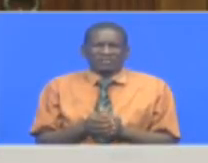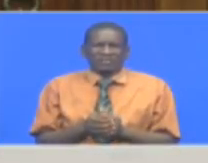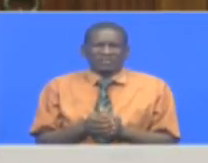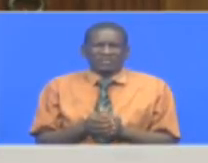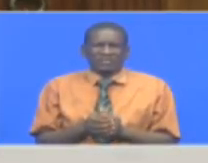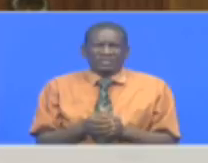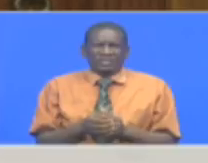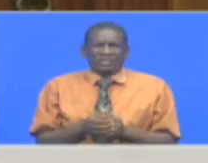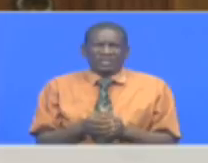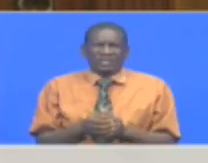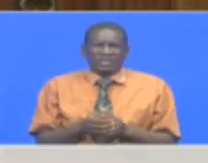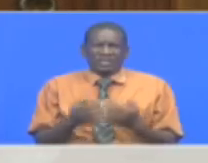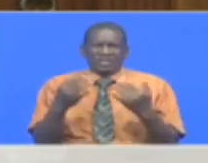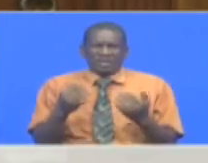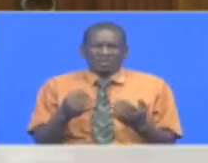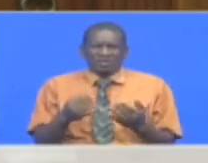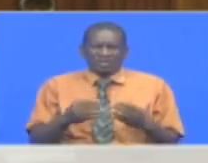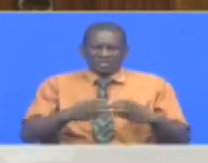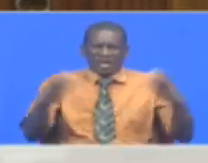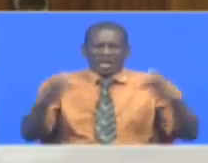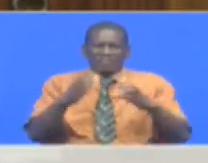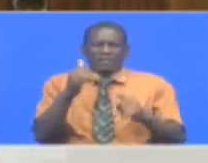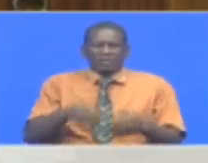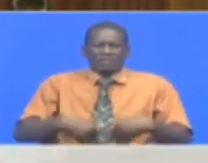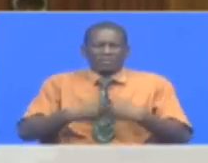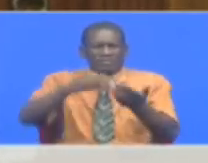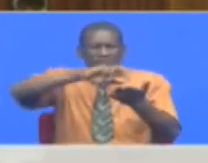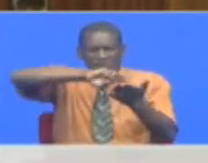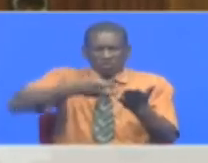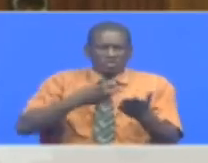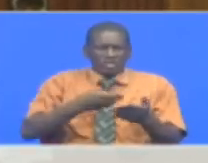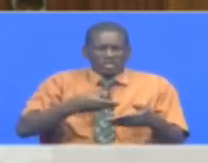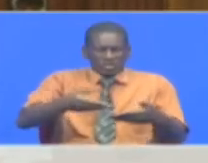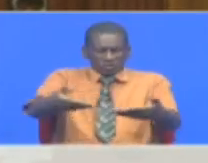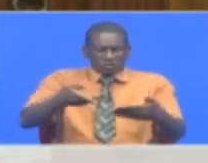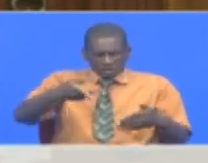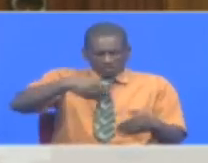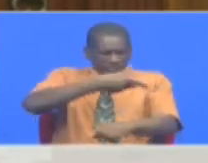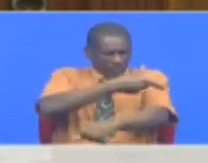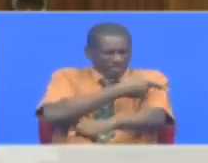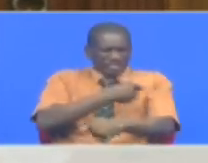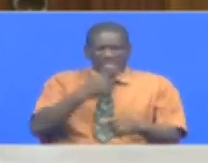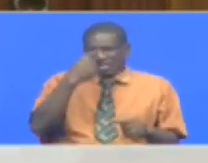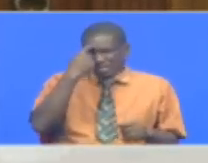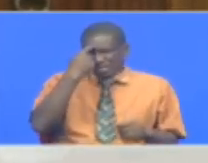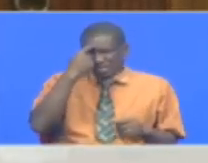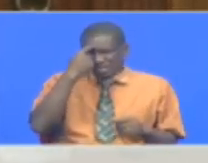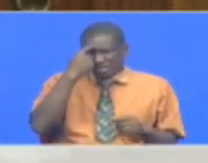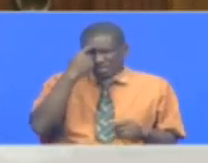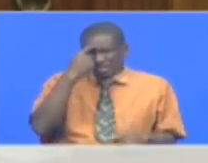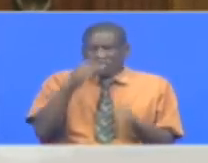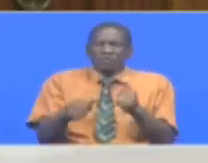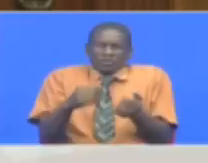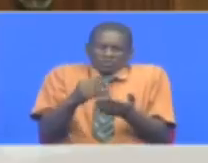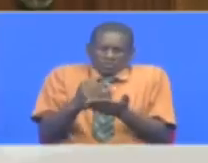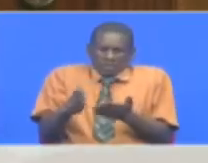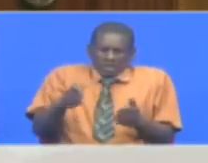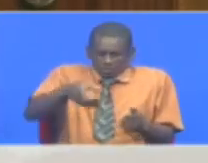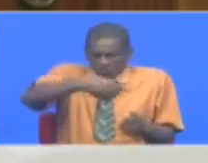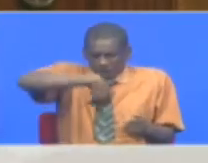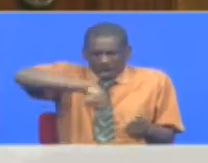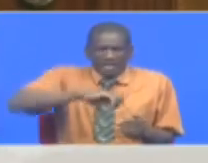facility that had been contracted to supply us, India itself, that was part of us,